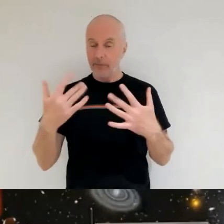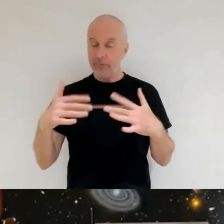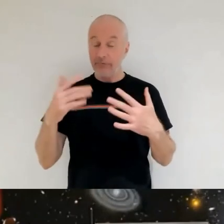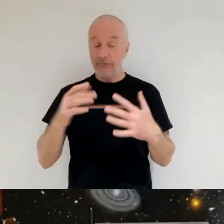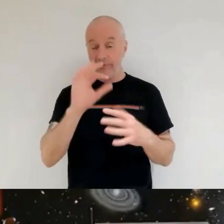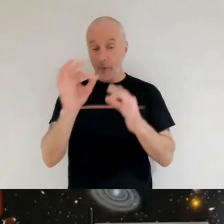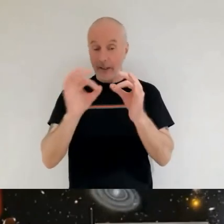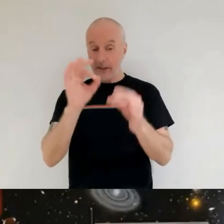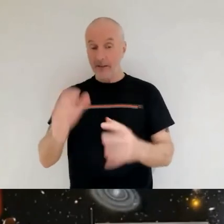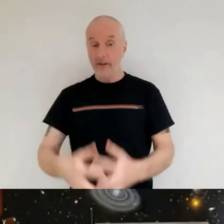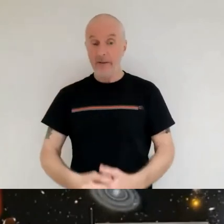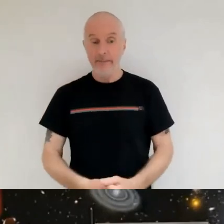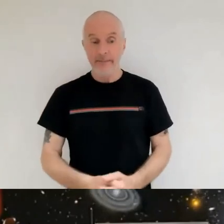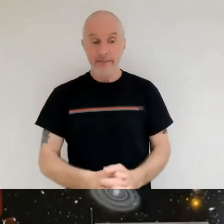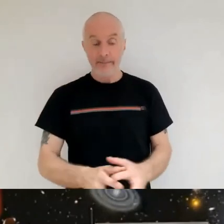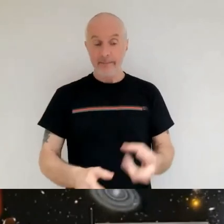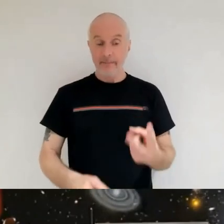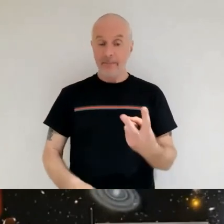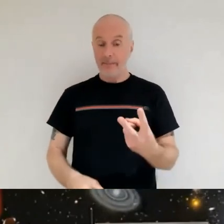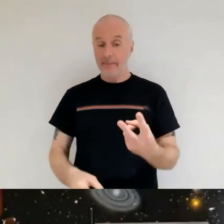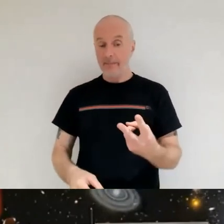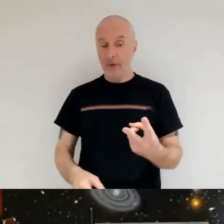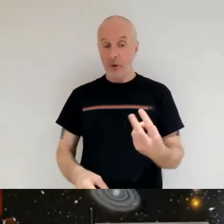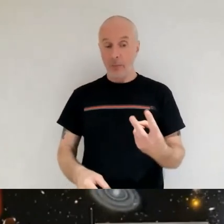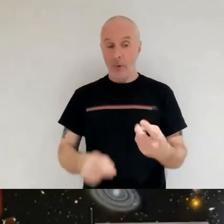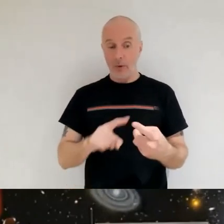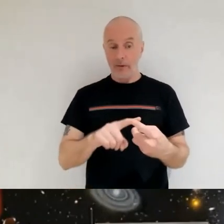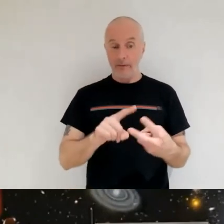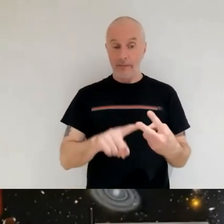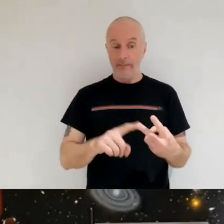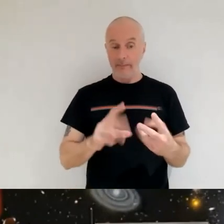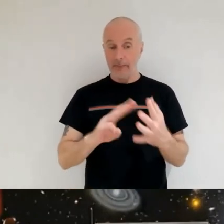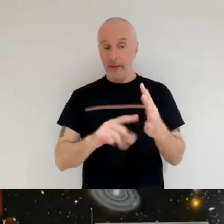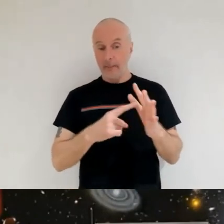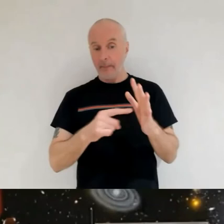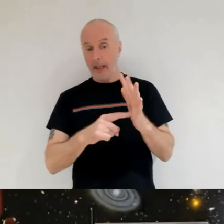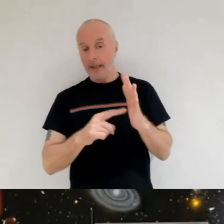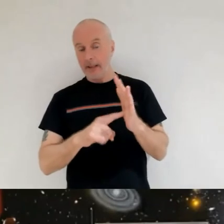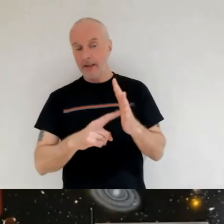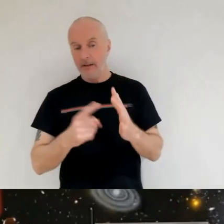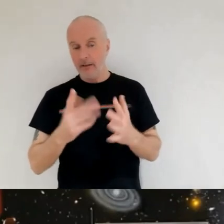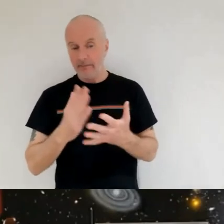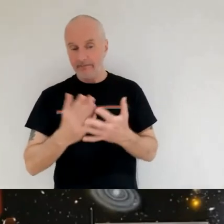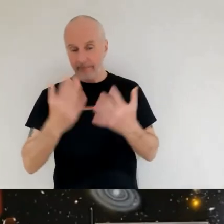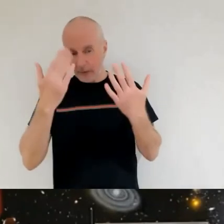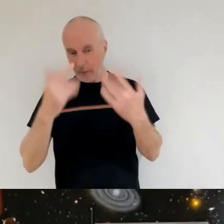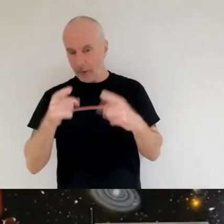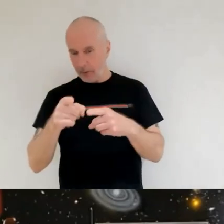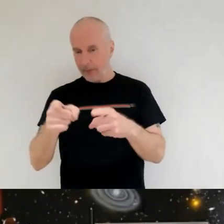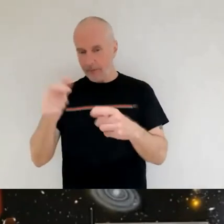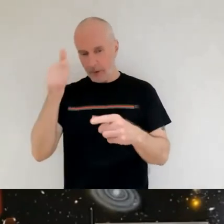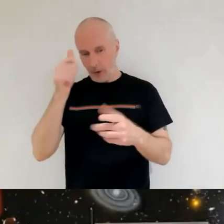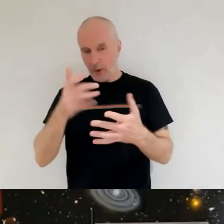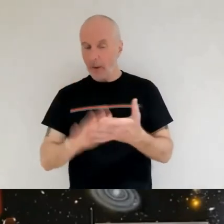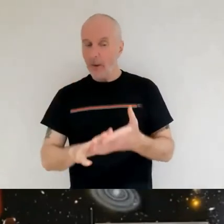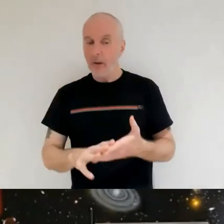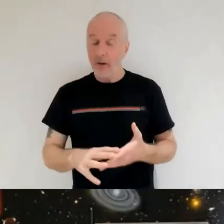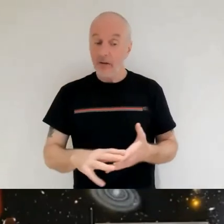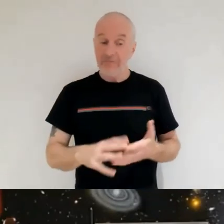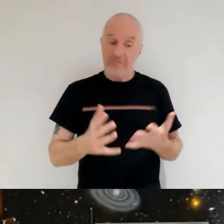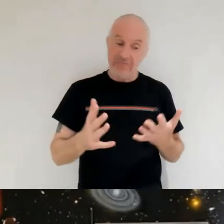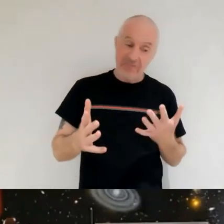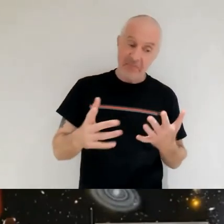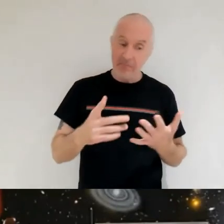um right two final questions then the first one's from matt which is quite a technical one so i don't know if you'll know it but i'm sure you may be able to point him in the right